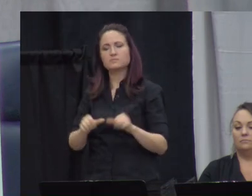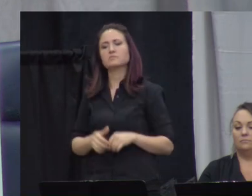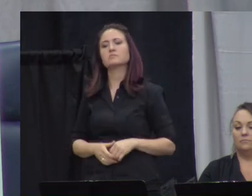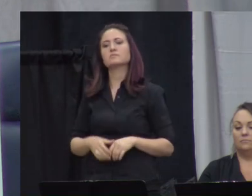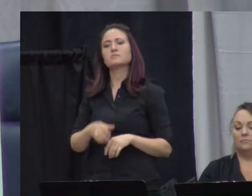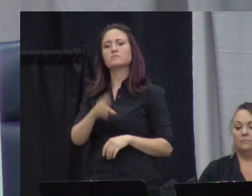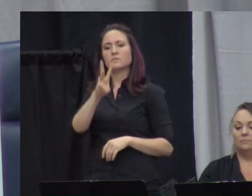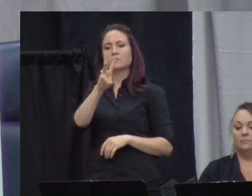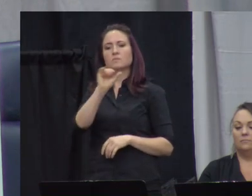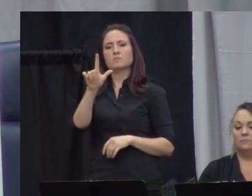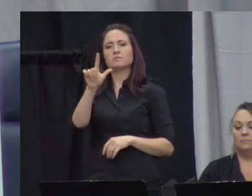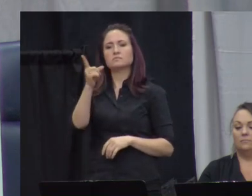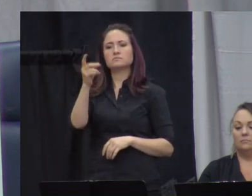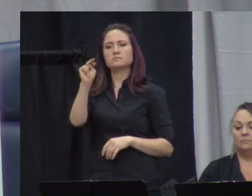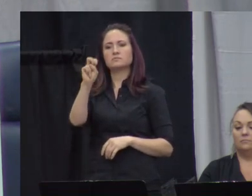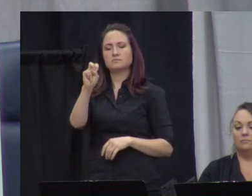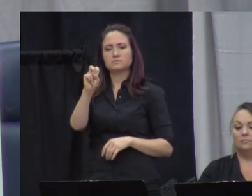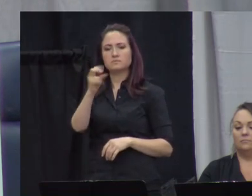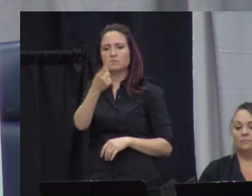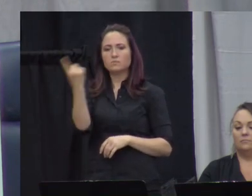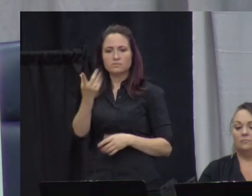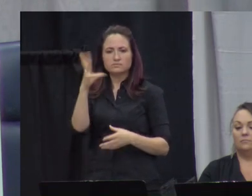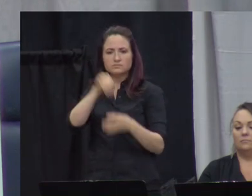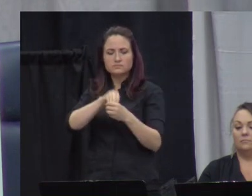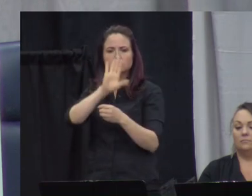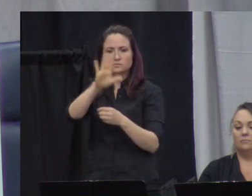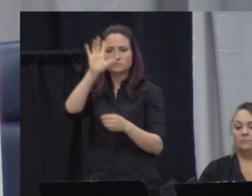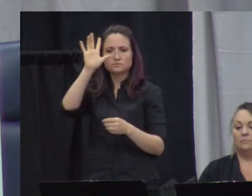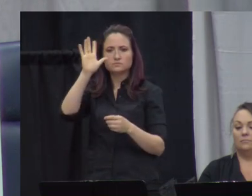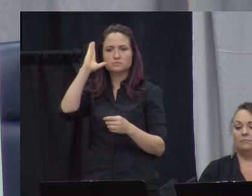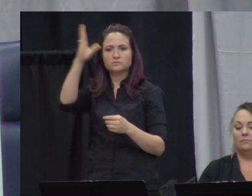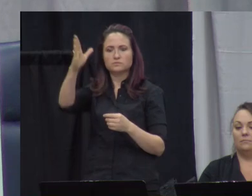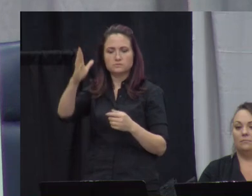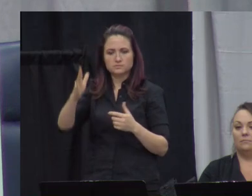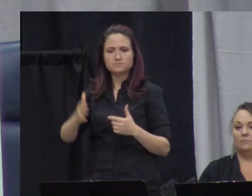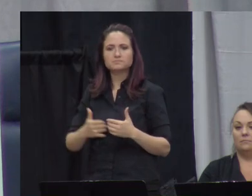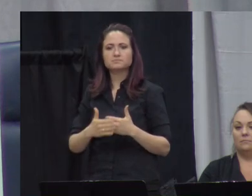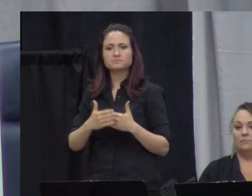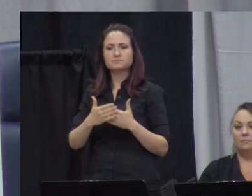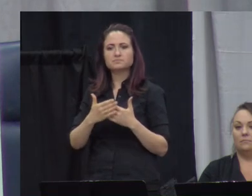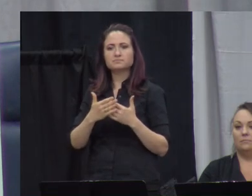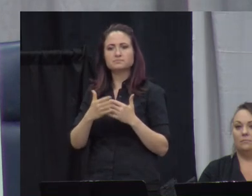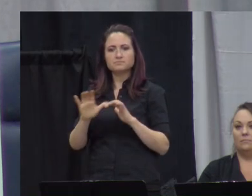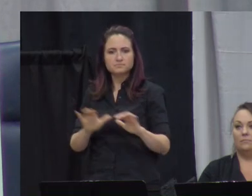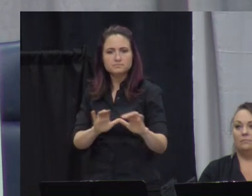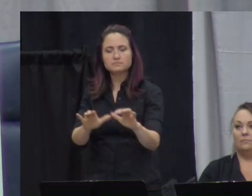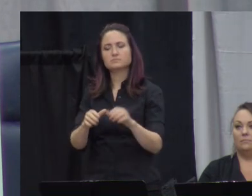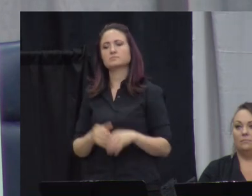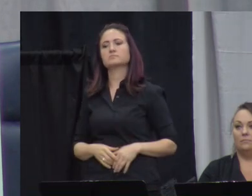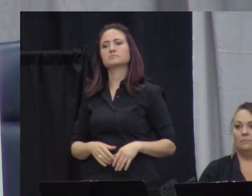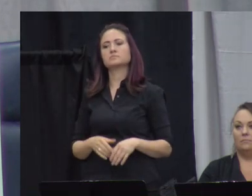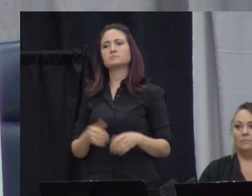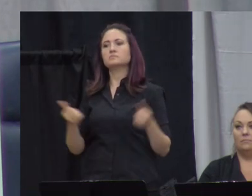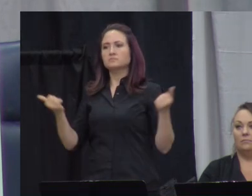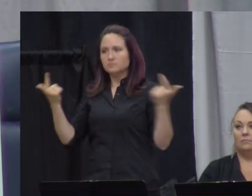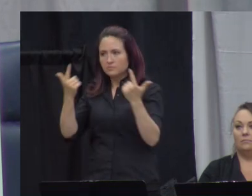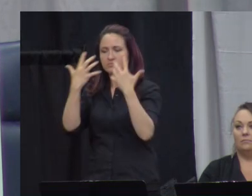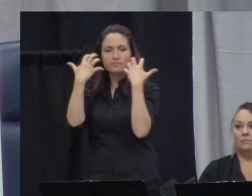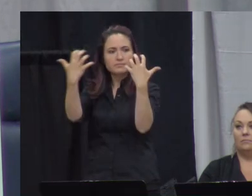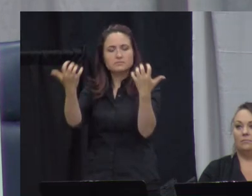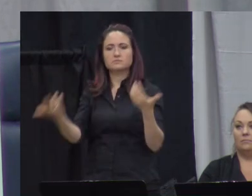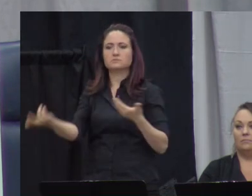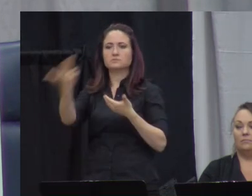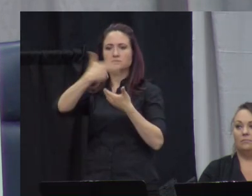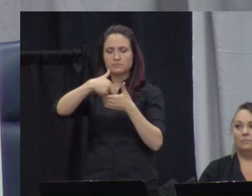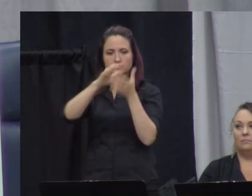be a part of your future endeavors. Will everyone please join me in congratulating the class